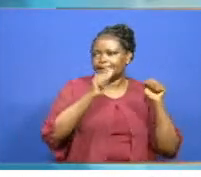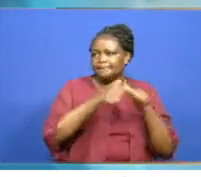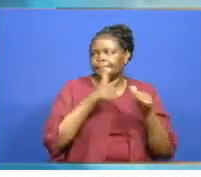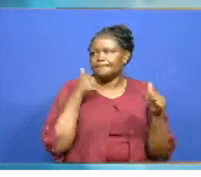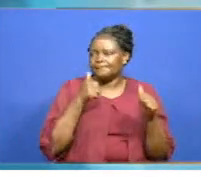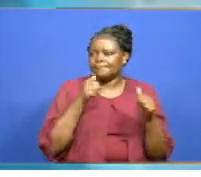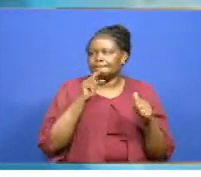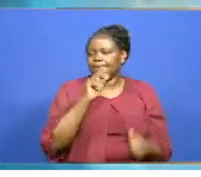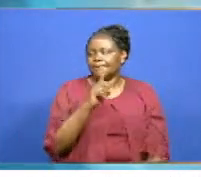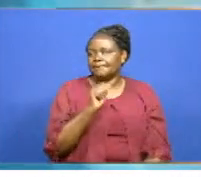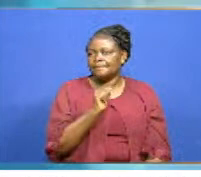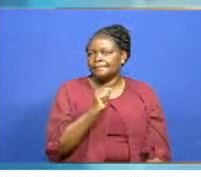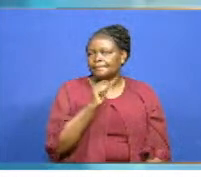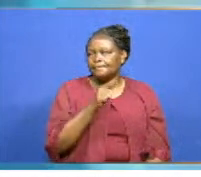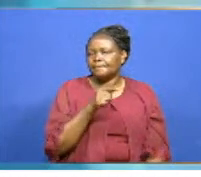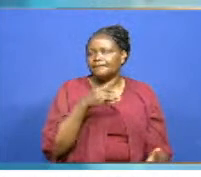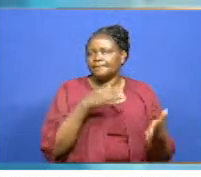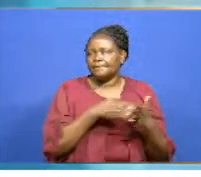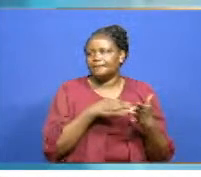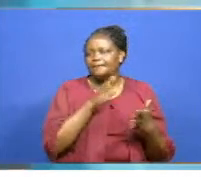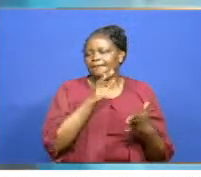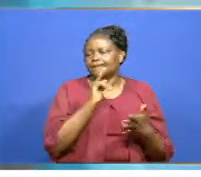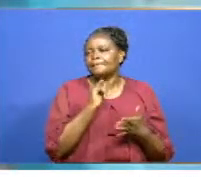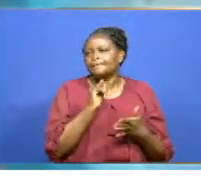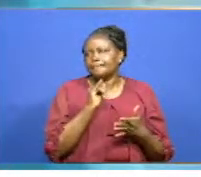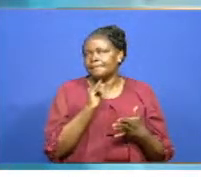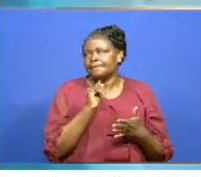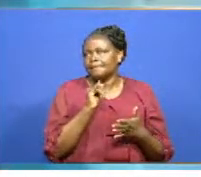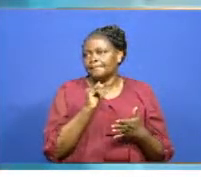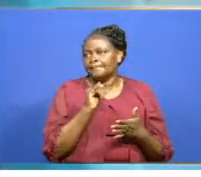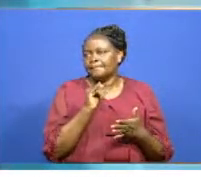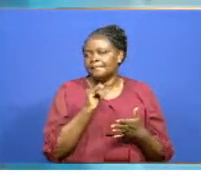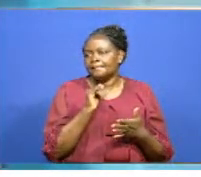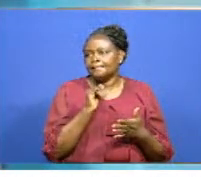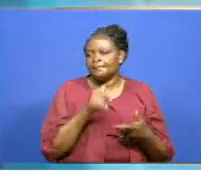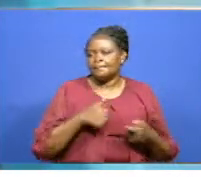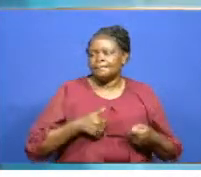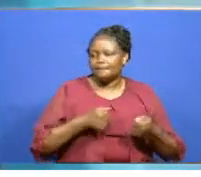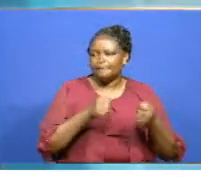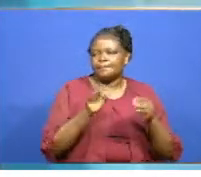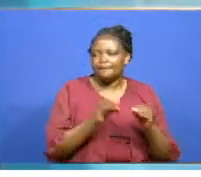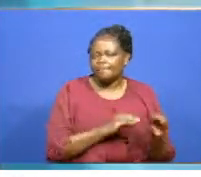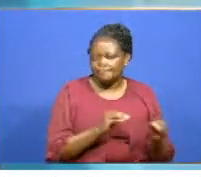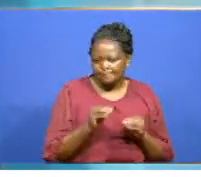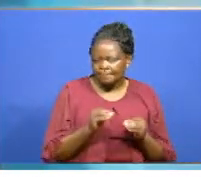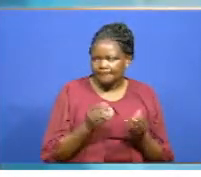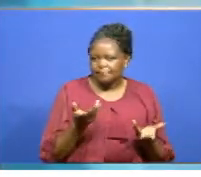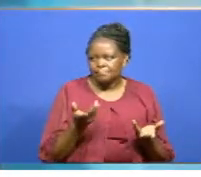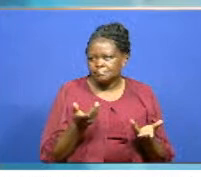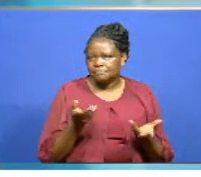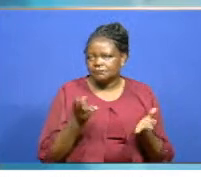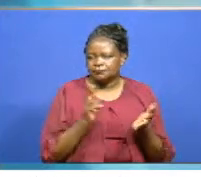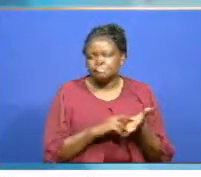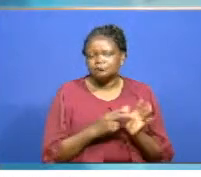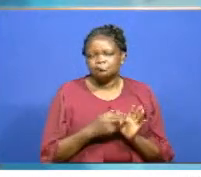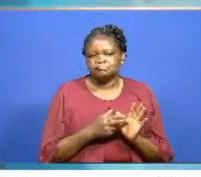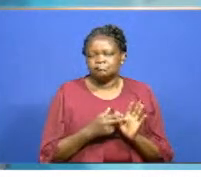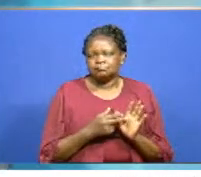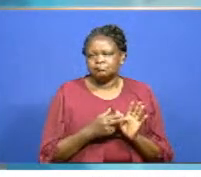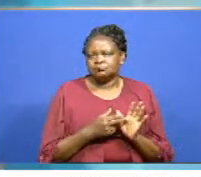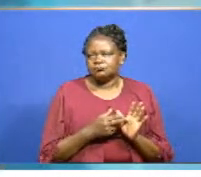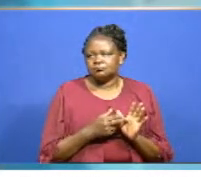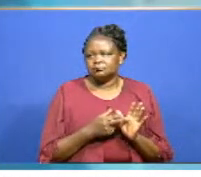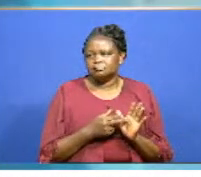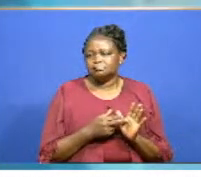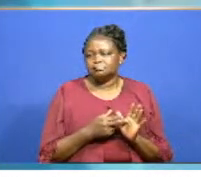the UDA is anti-BBI, a hustler on the other side. So Kabuchai, where they have a candidate,